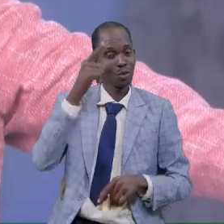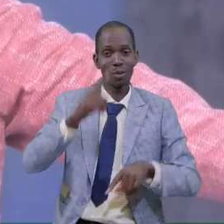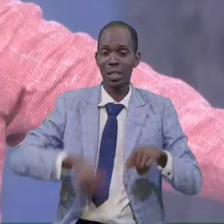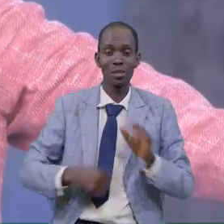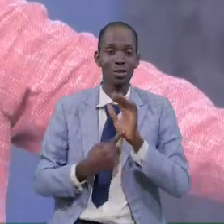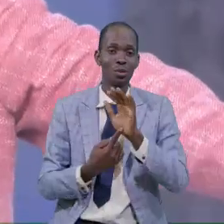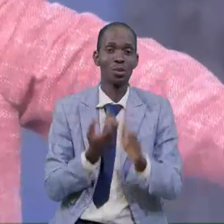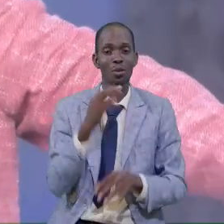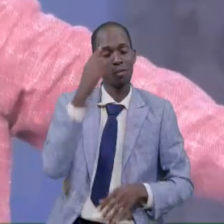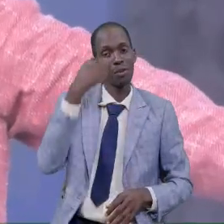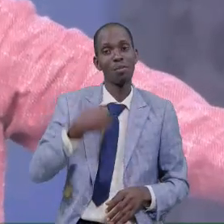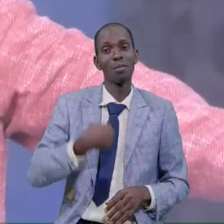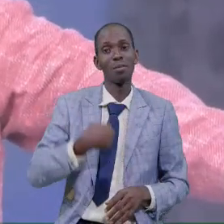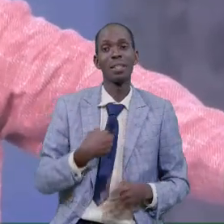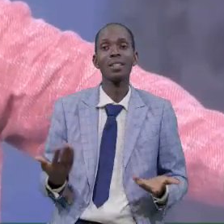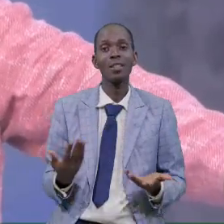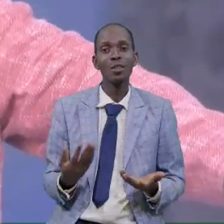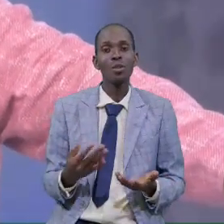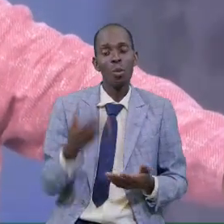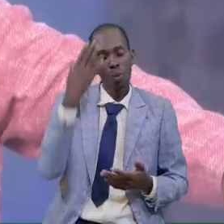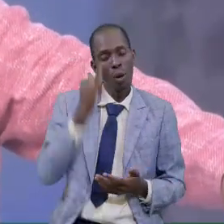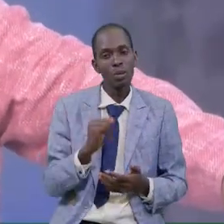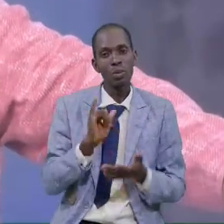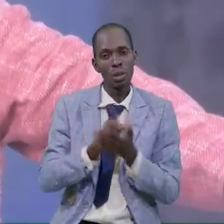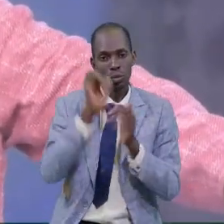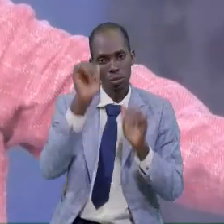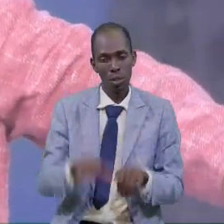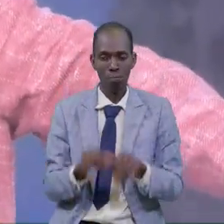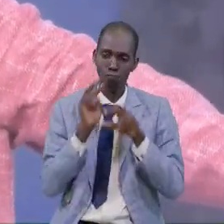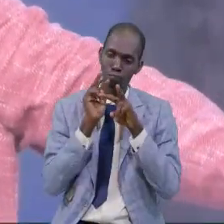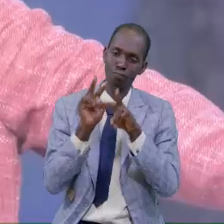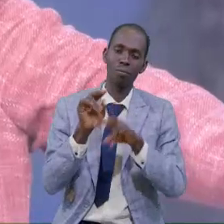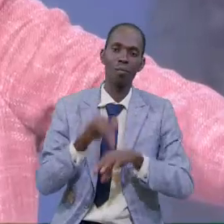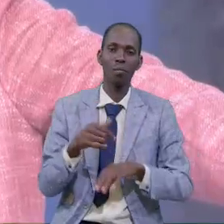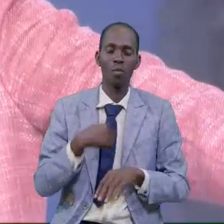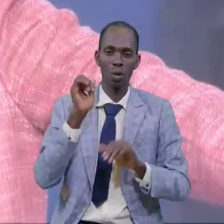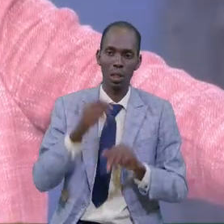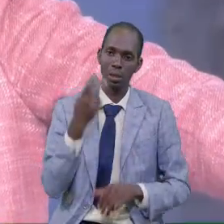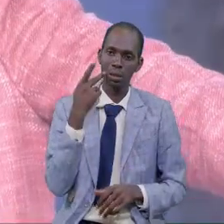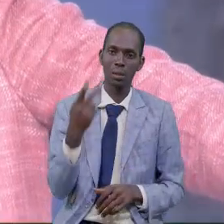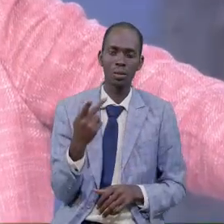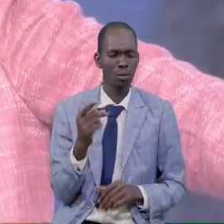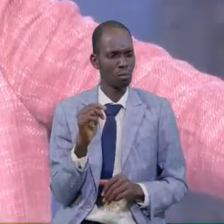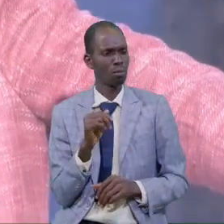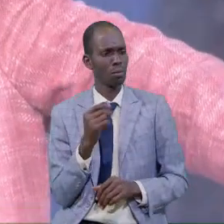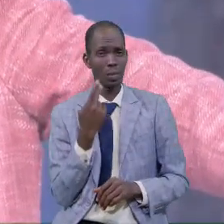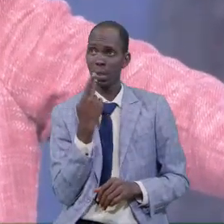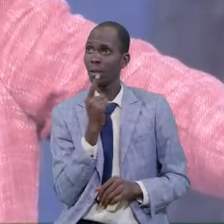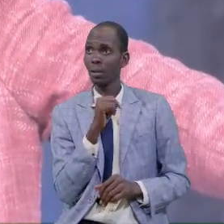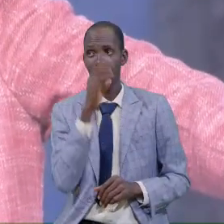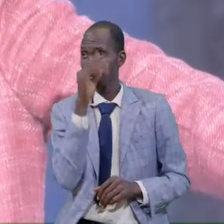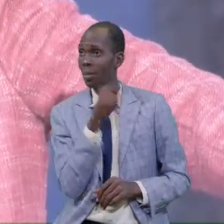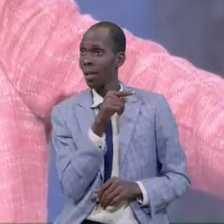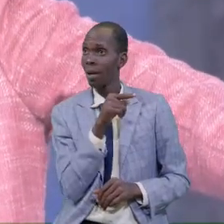my trumpet? So you can hear the sound. So you can hear. Look at this man. He was a village